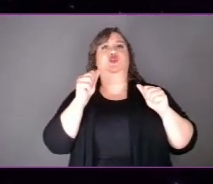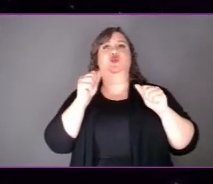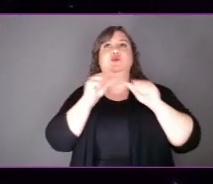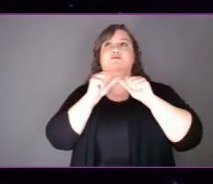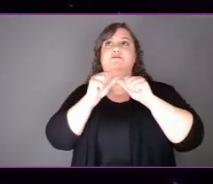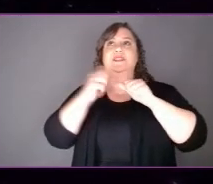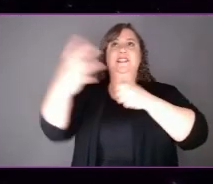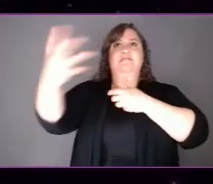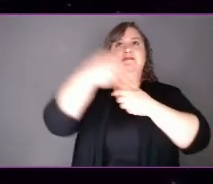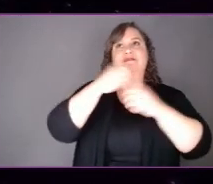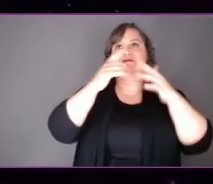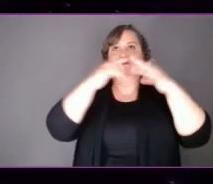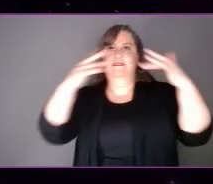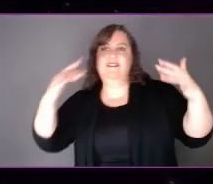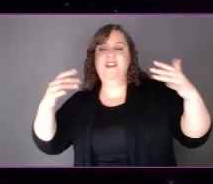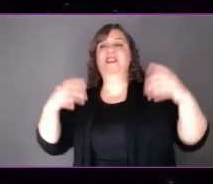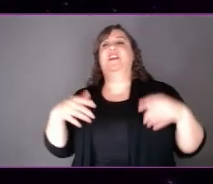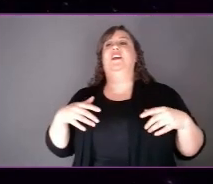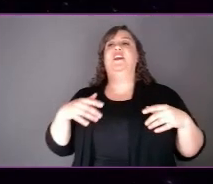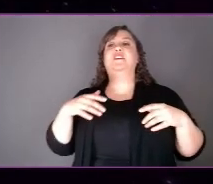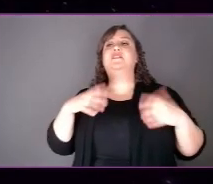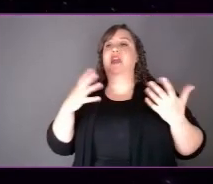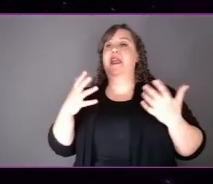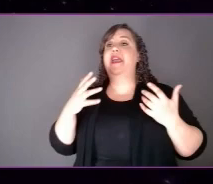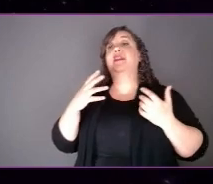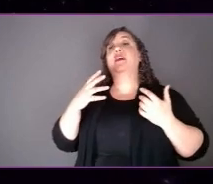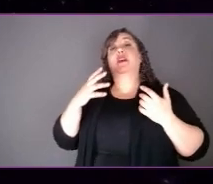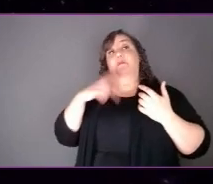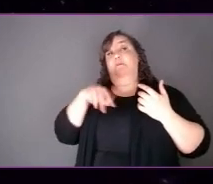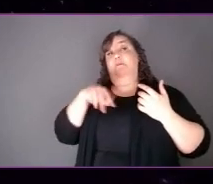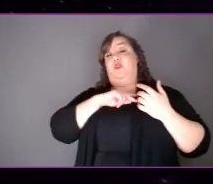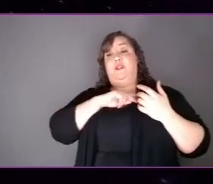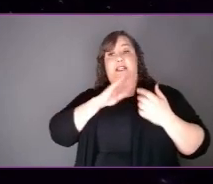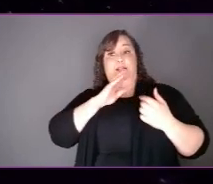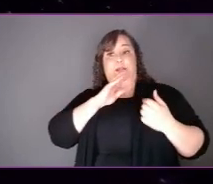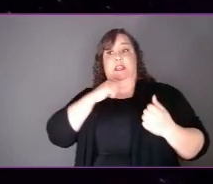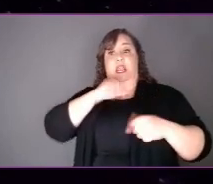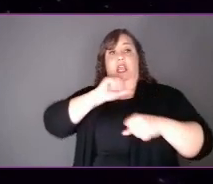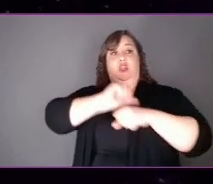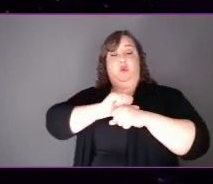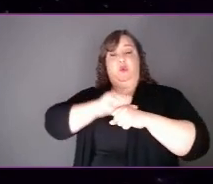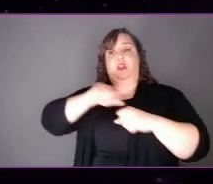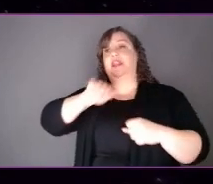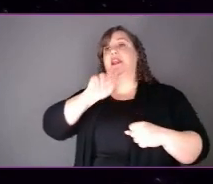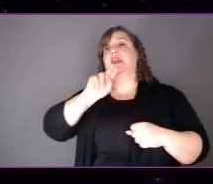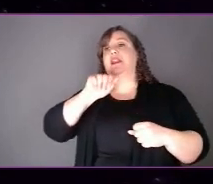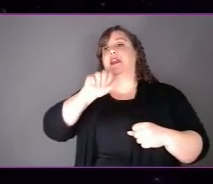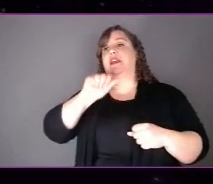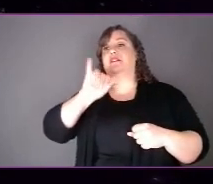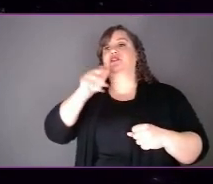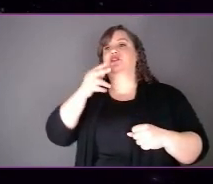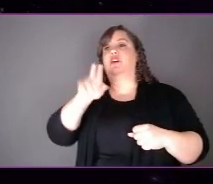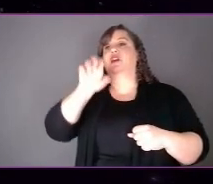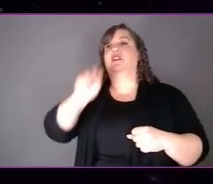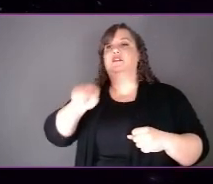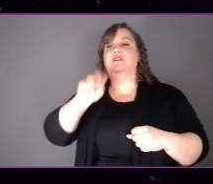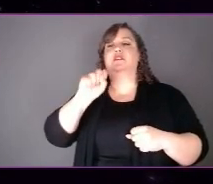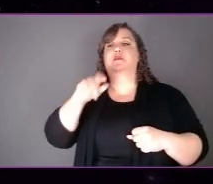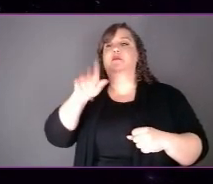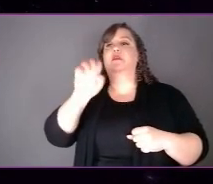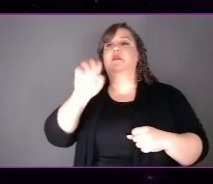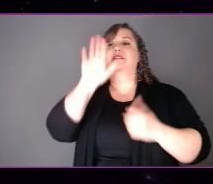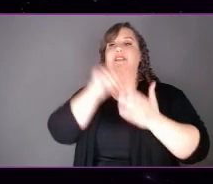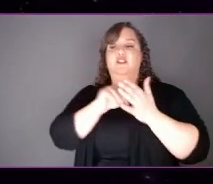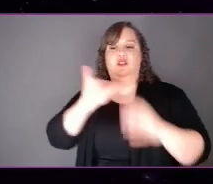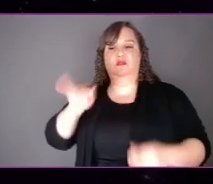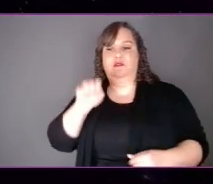for their internships. Personally speaking, I work at the NASA Johnson Space Center, and we do usually hire a good cohort